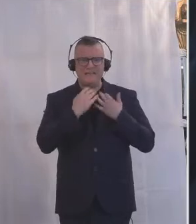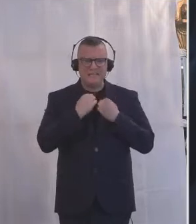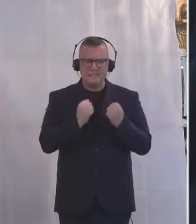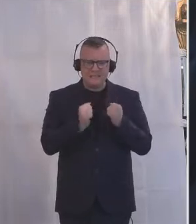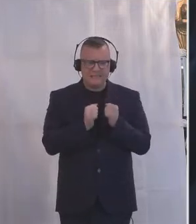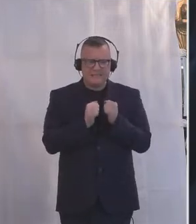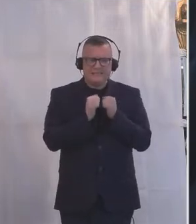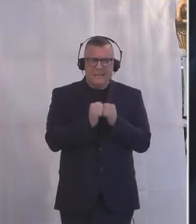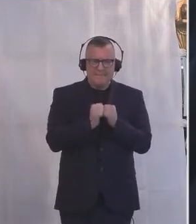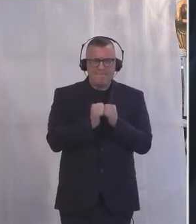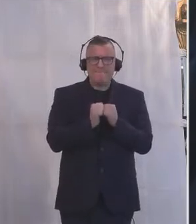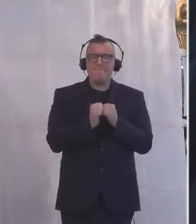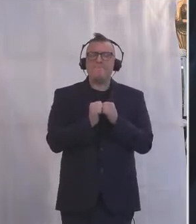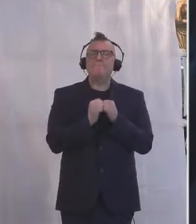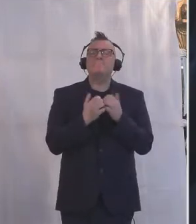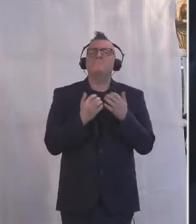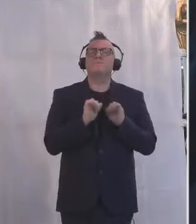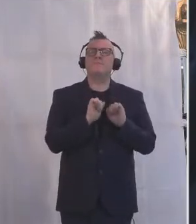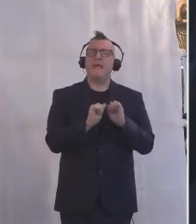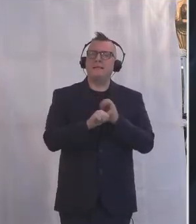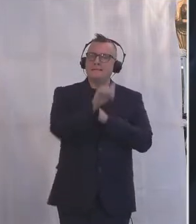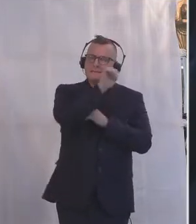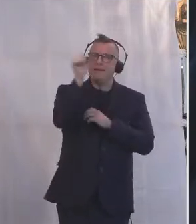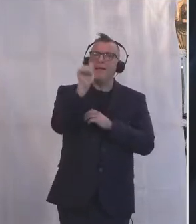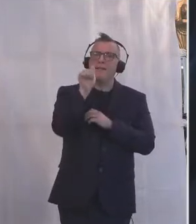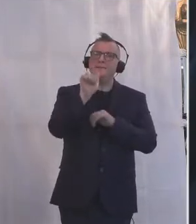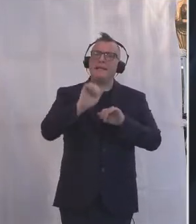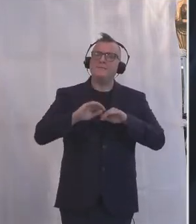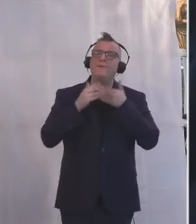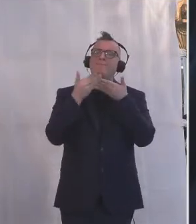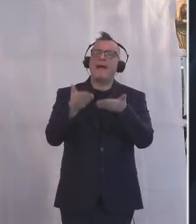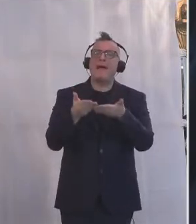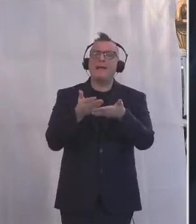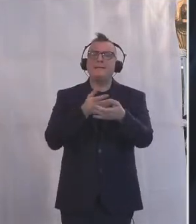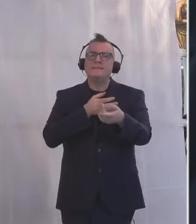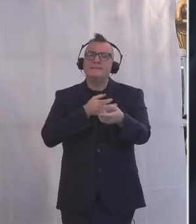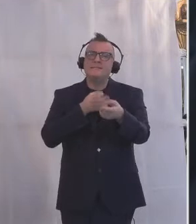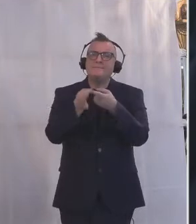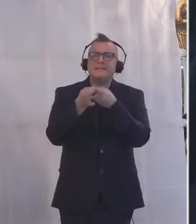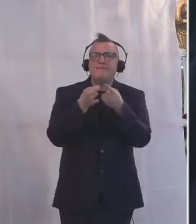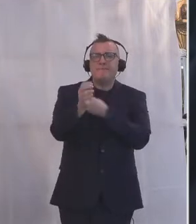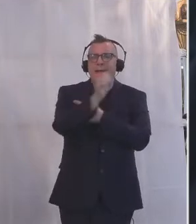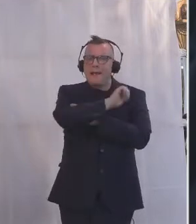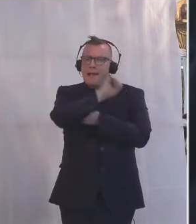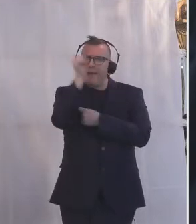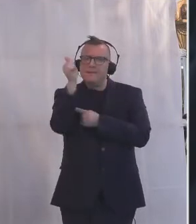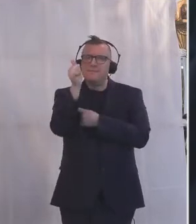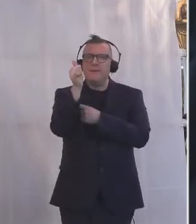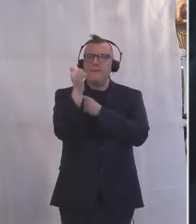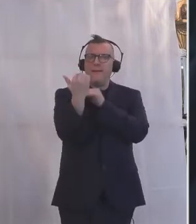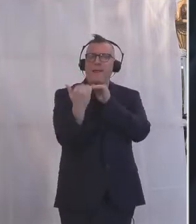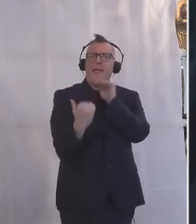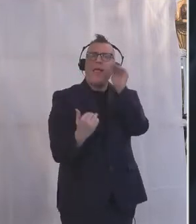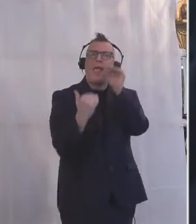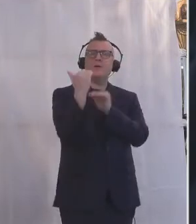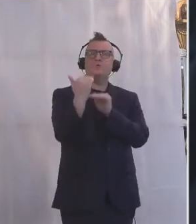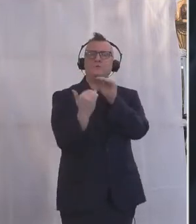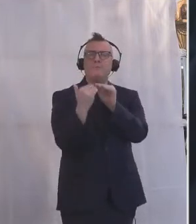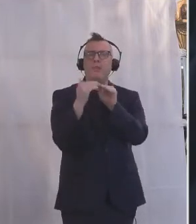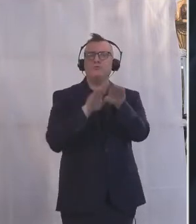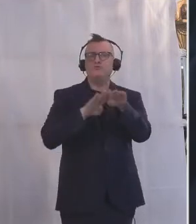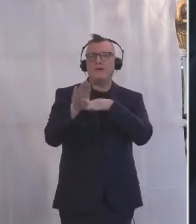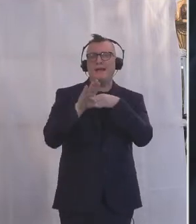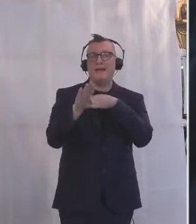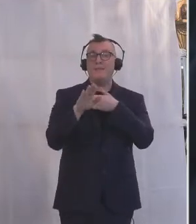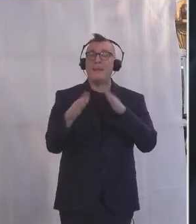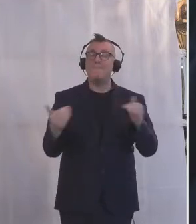to deliver relatable and engaging and tailored equitable training that meets learning styles. But